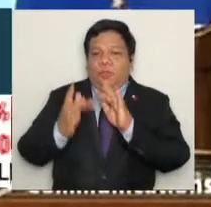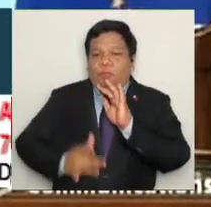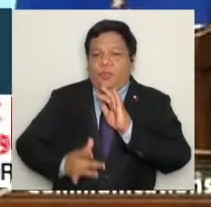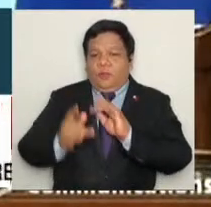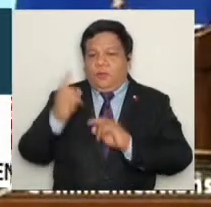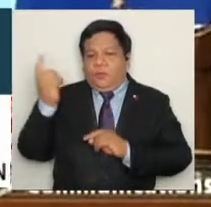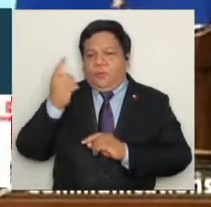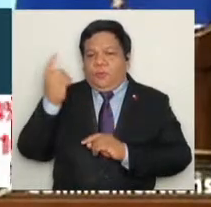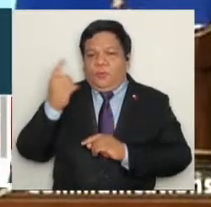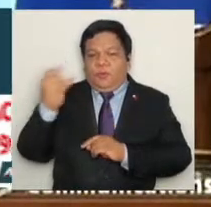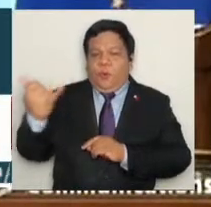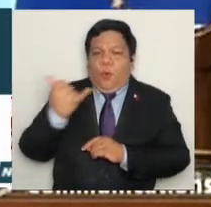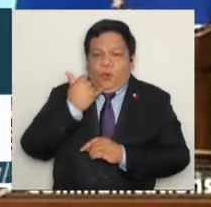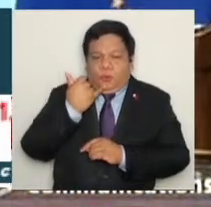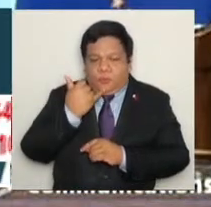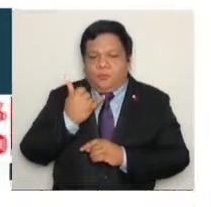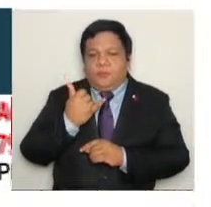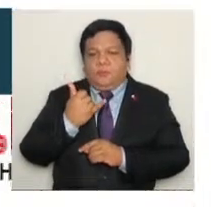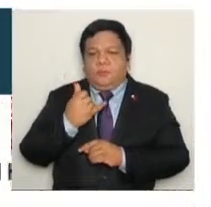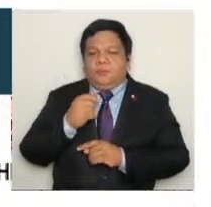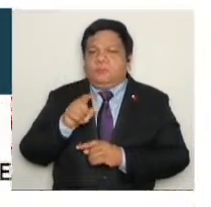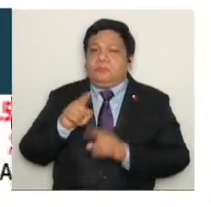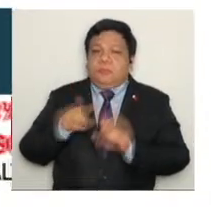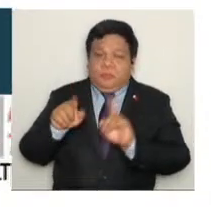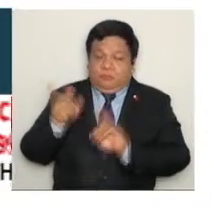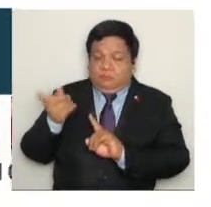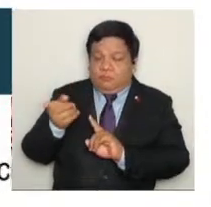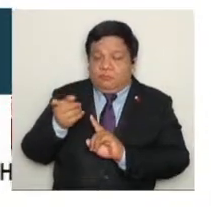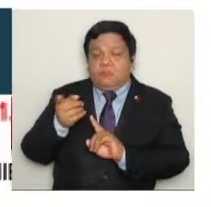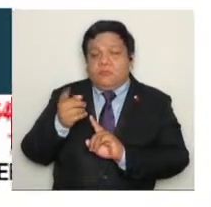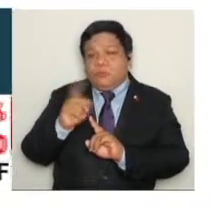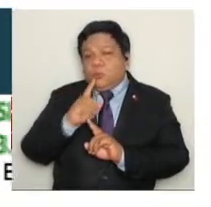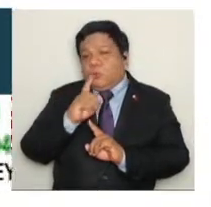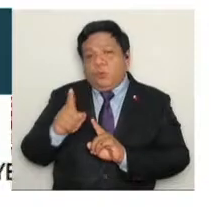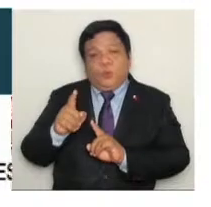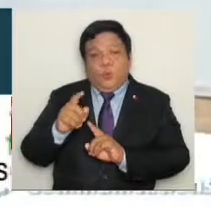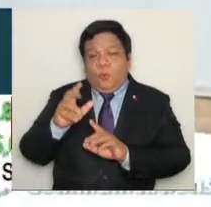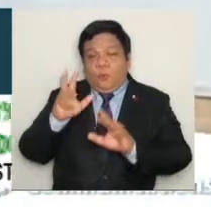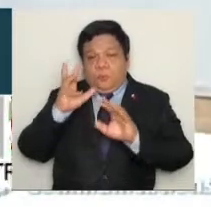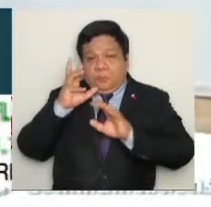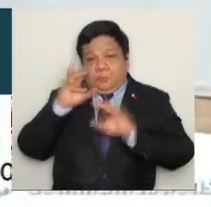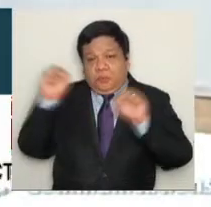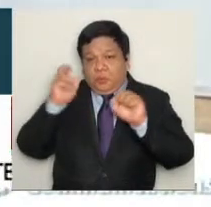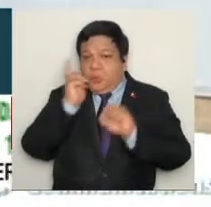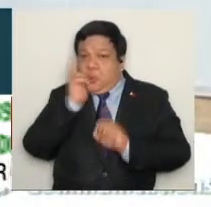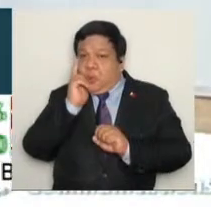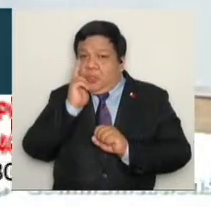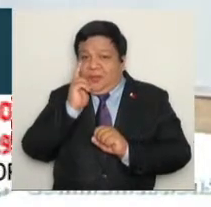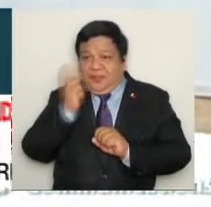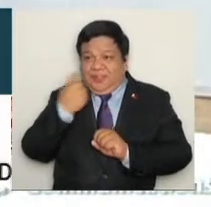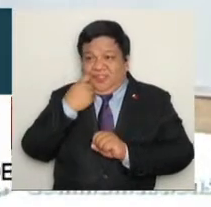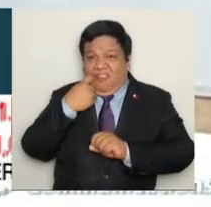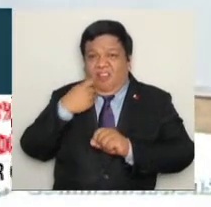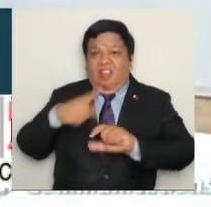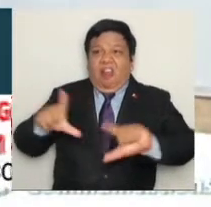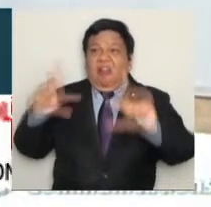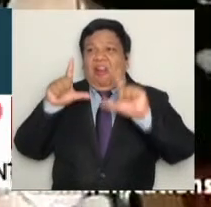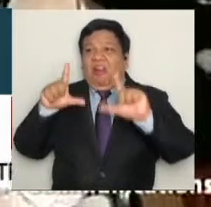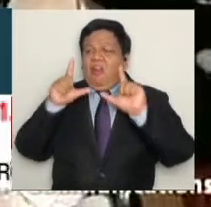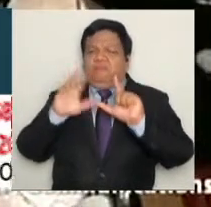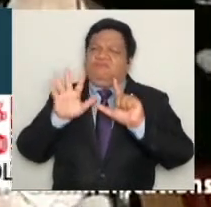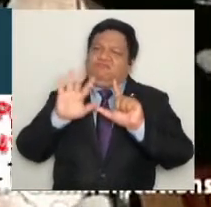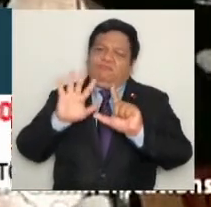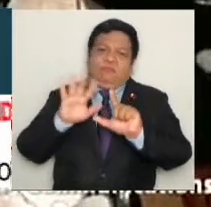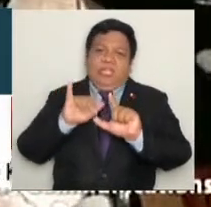was calling, but he refused to be at the receiving end of baseless charges, and that if need be, he will get the